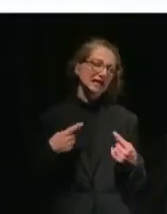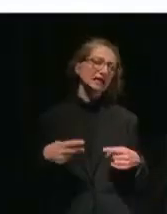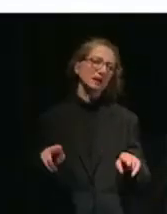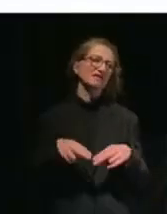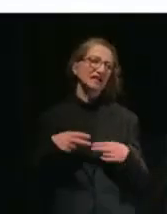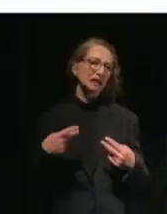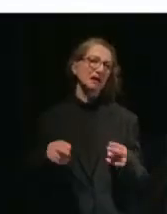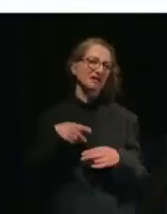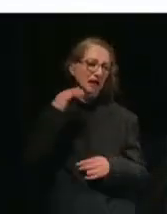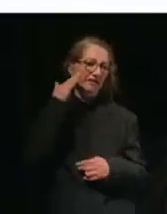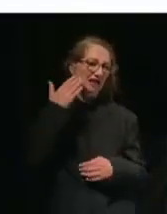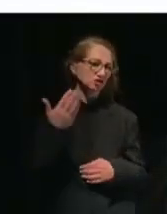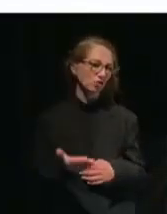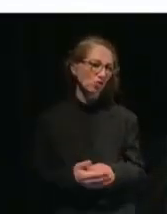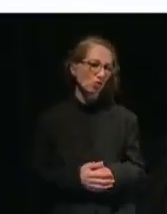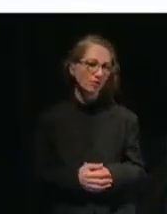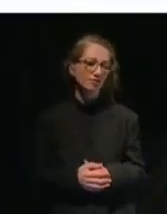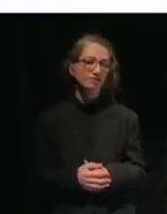of people